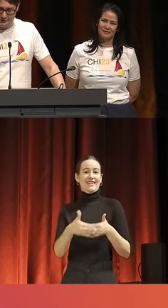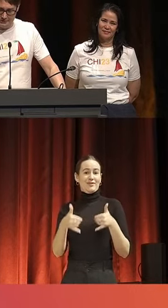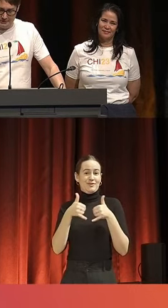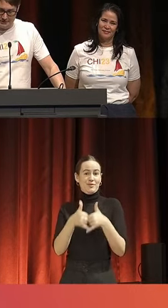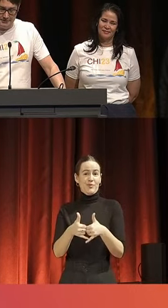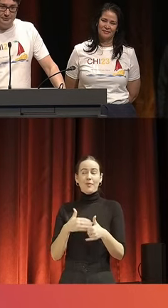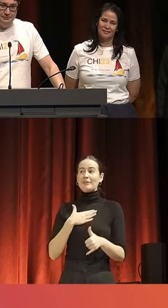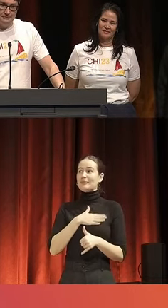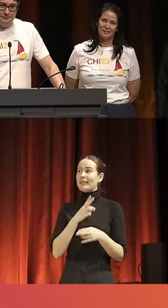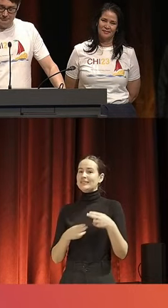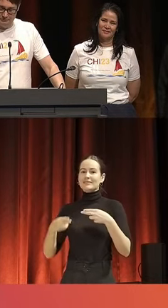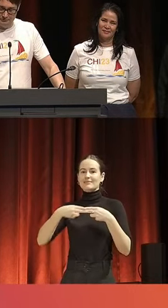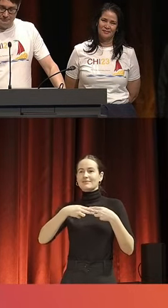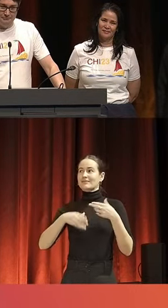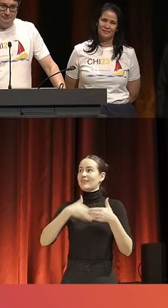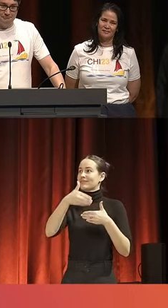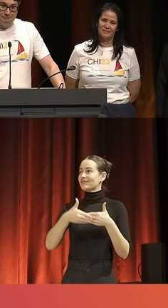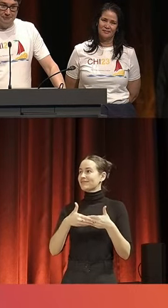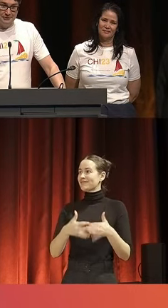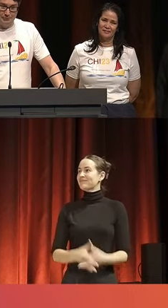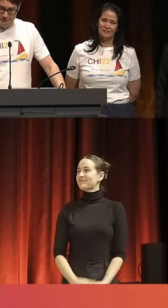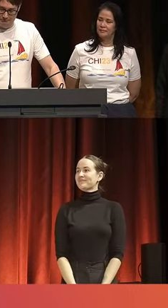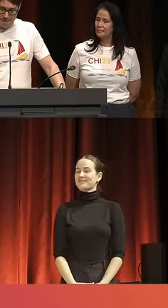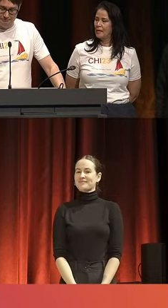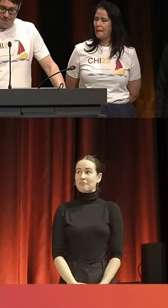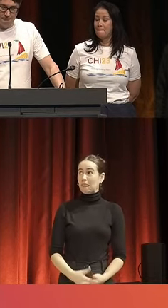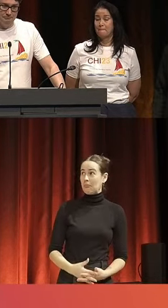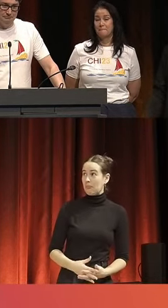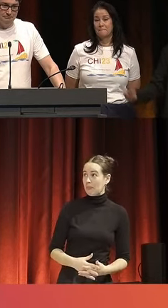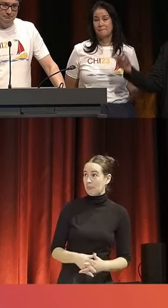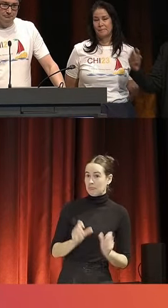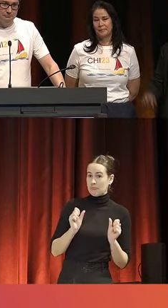the next slide. Can we?